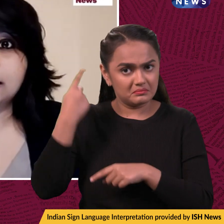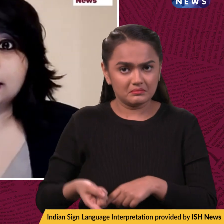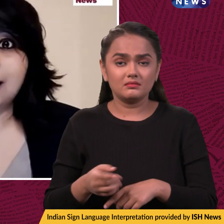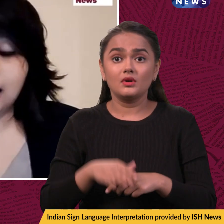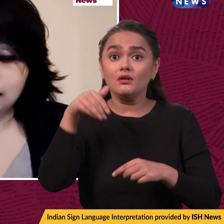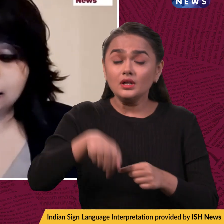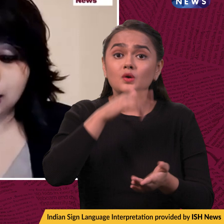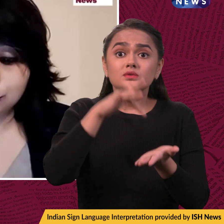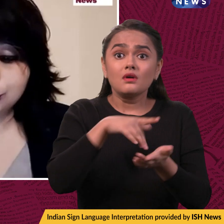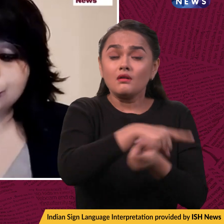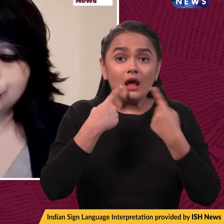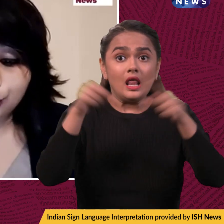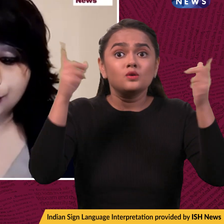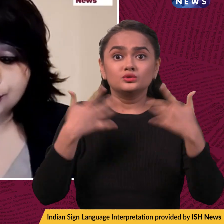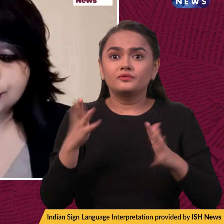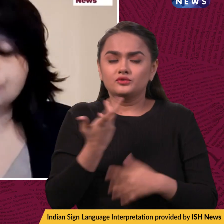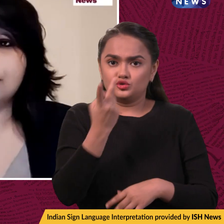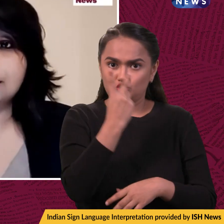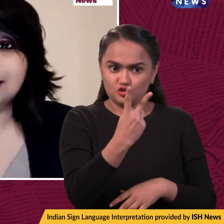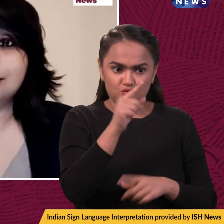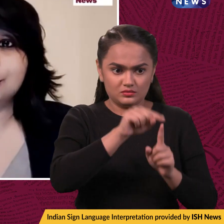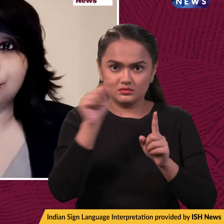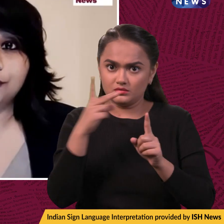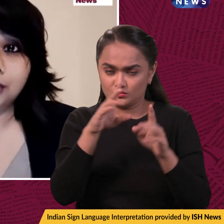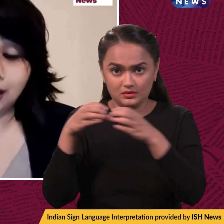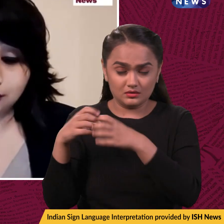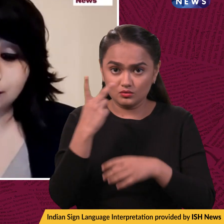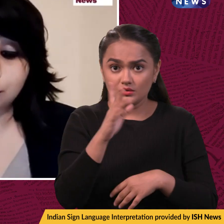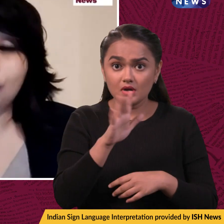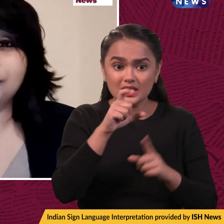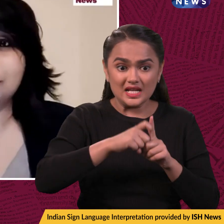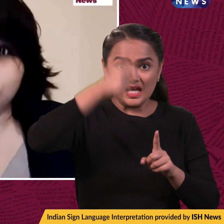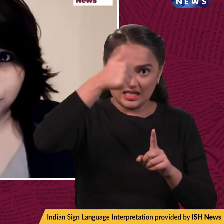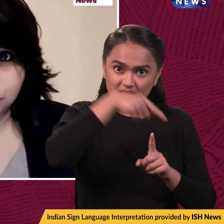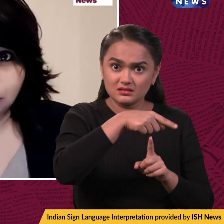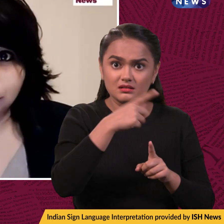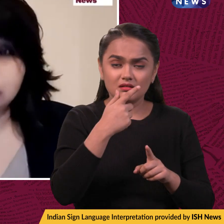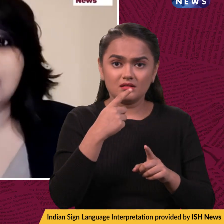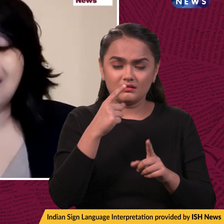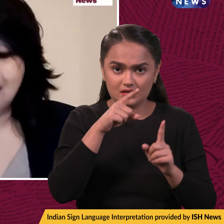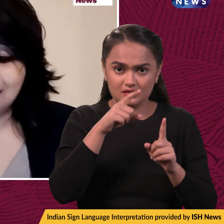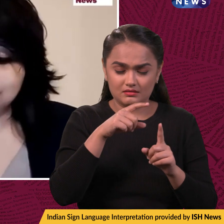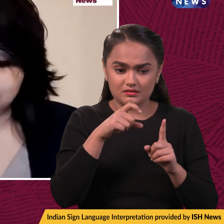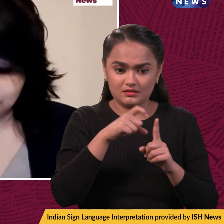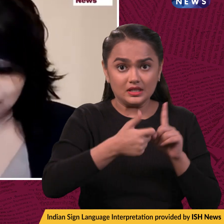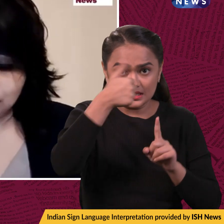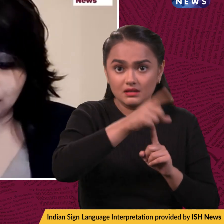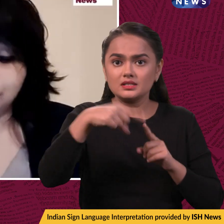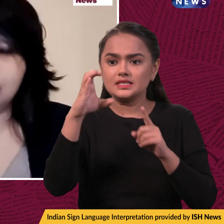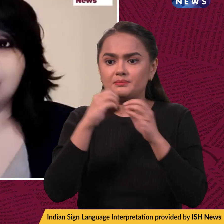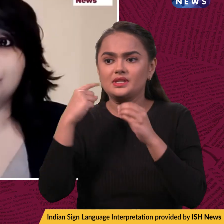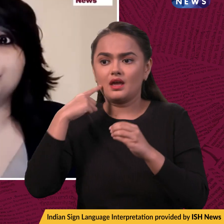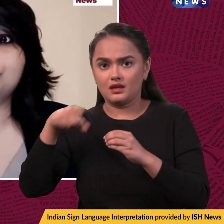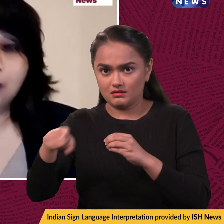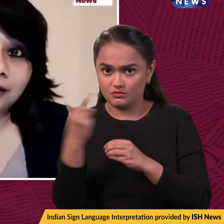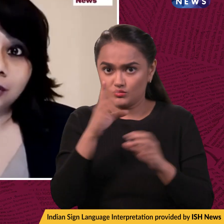Meanwhile, the centre has announced 2 ordinances to extend the tenure of directors of the Enforcement Directorate and the CBI